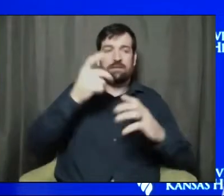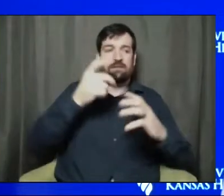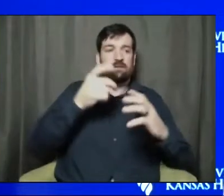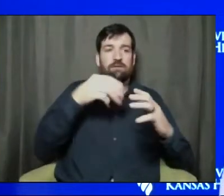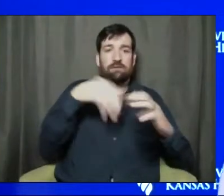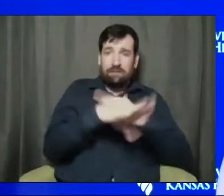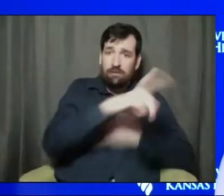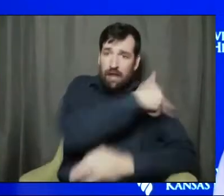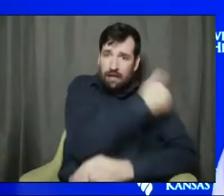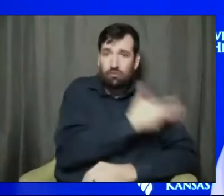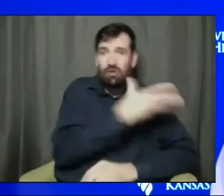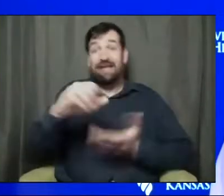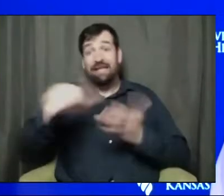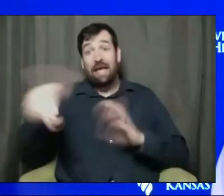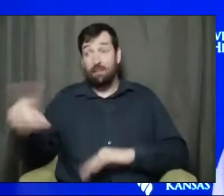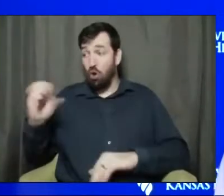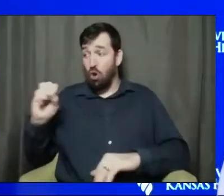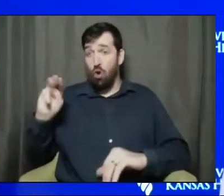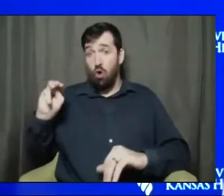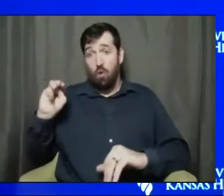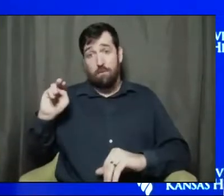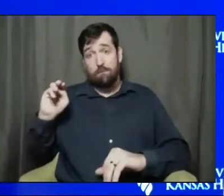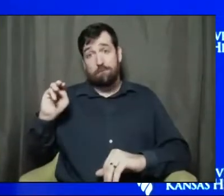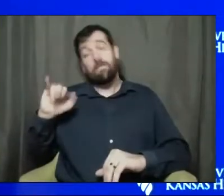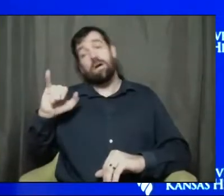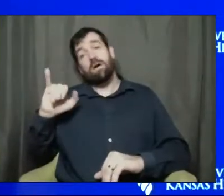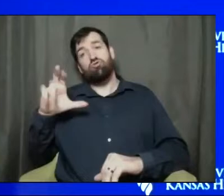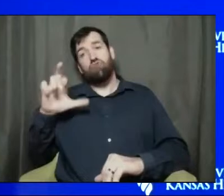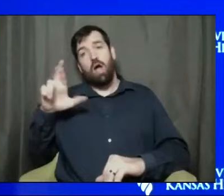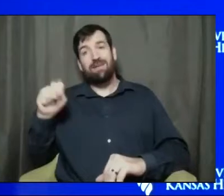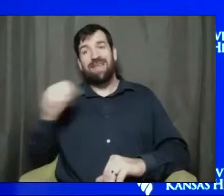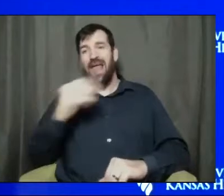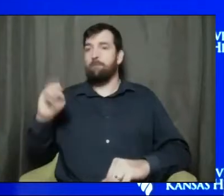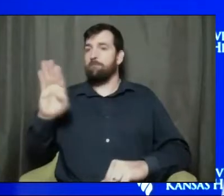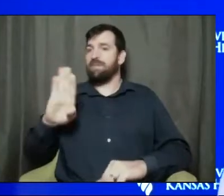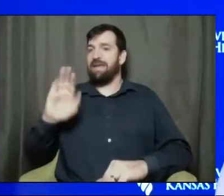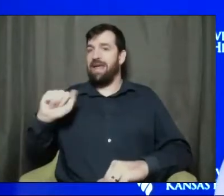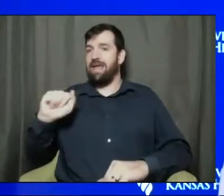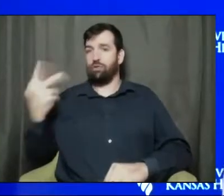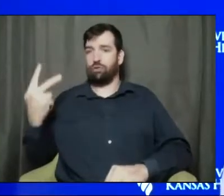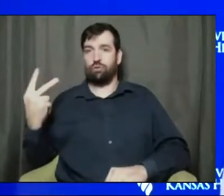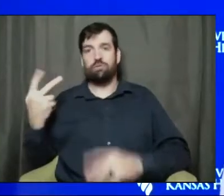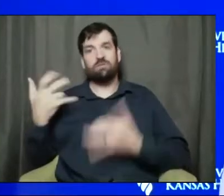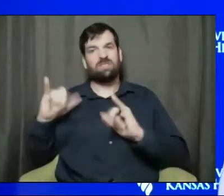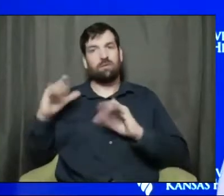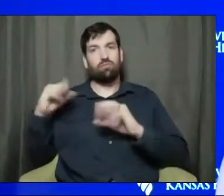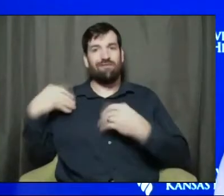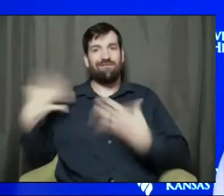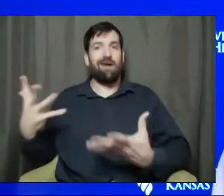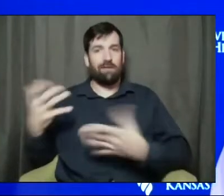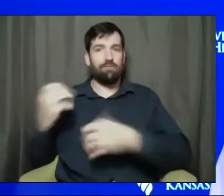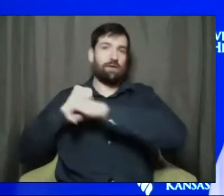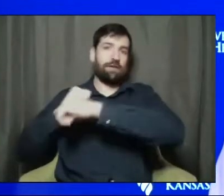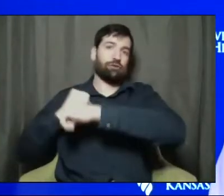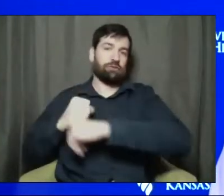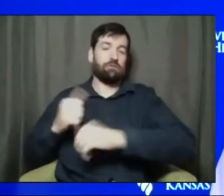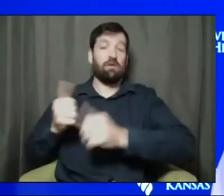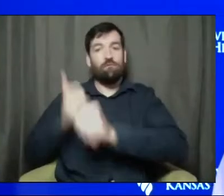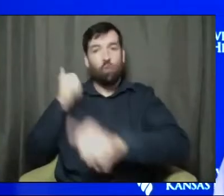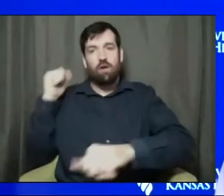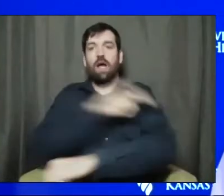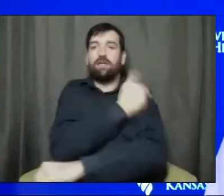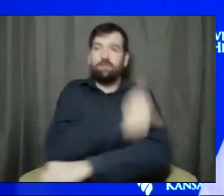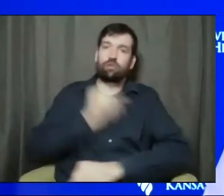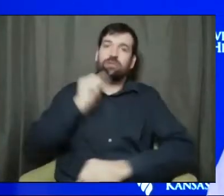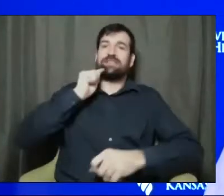with Omicron, and from what I understand with BA2, have continued to provide that protection against hospitalization, severe disease,